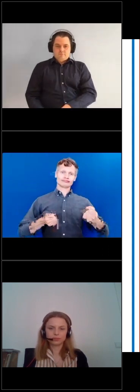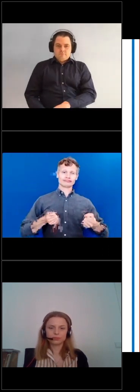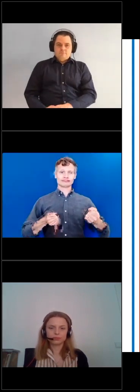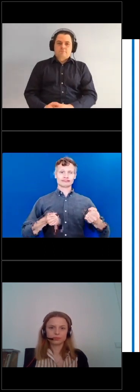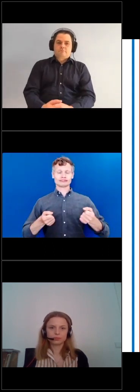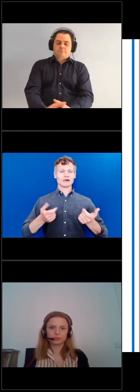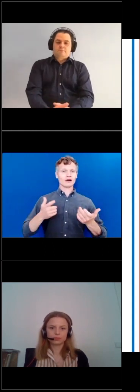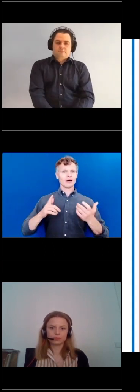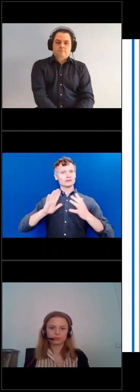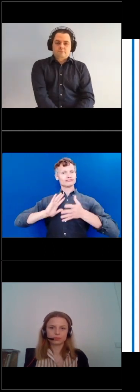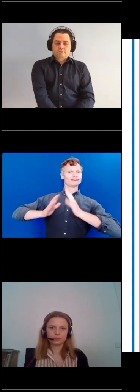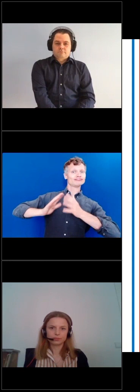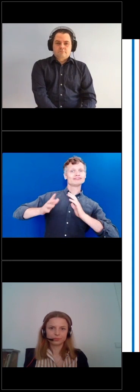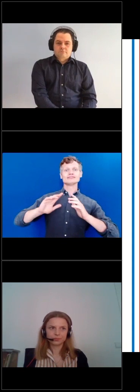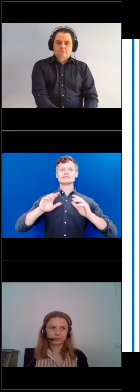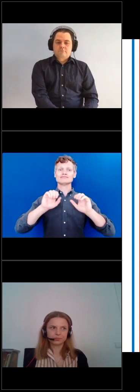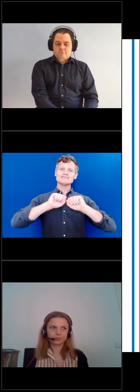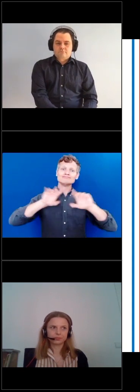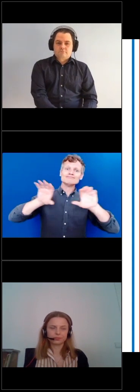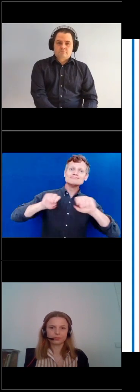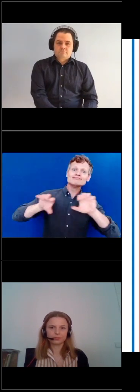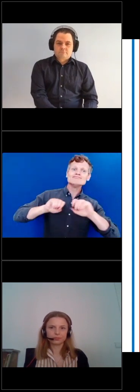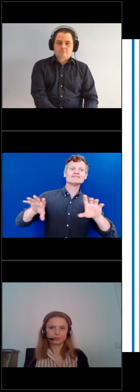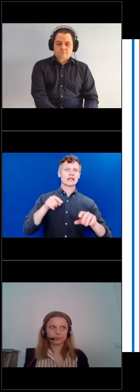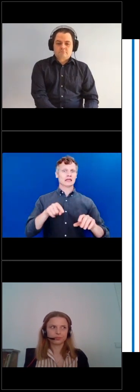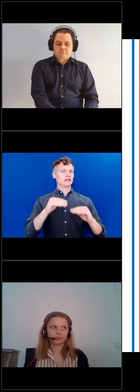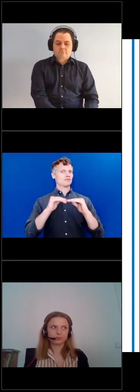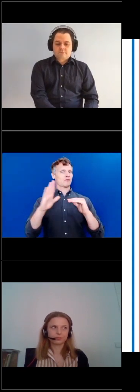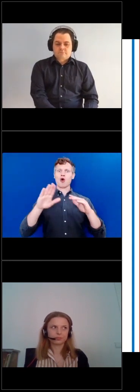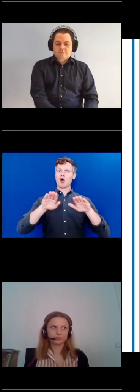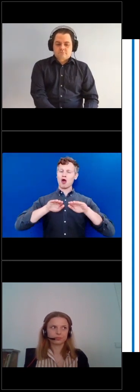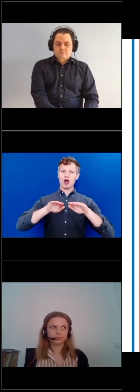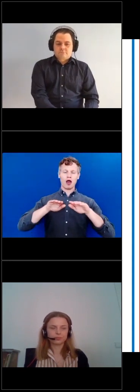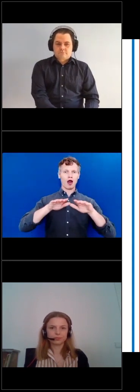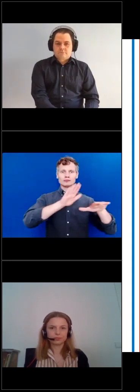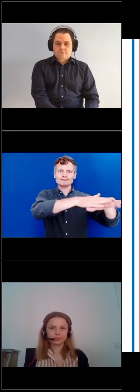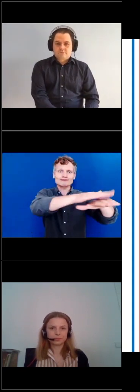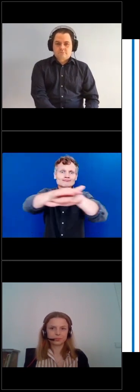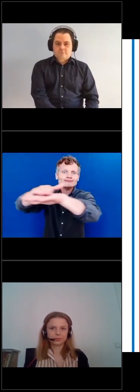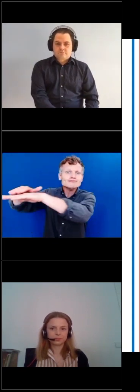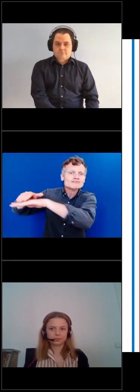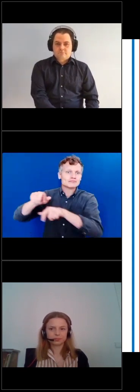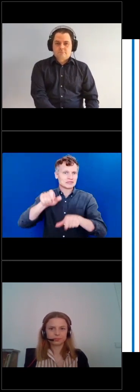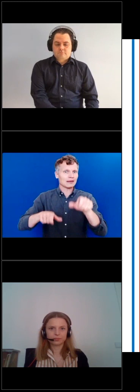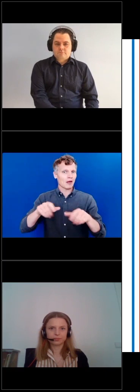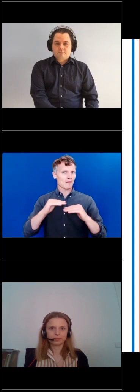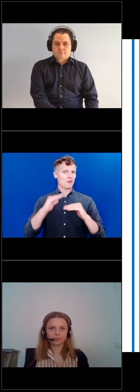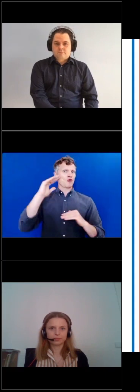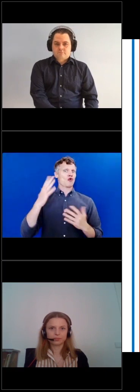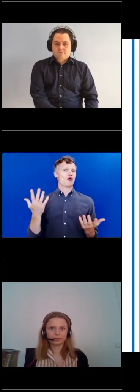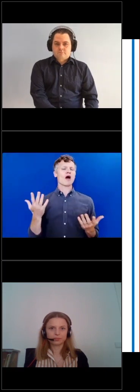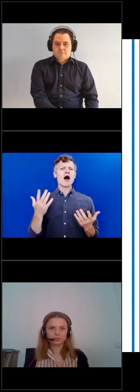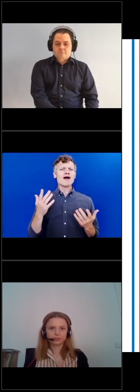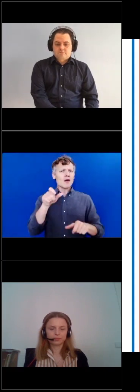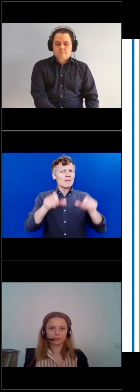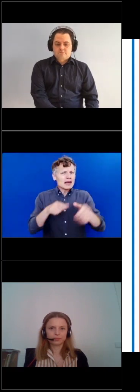out, it will be even broader, not only specifically to people with disabilities, but to